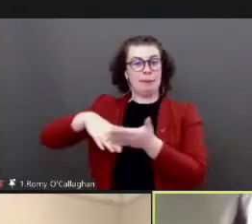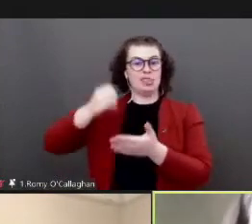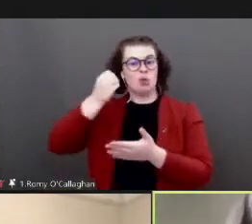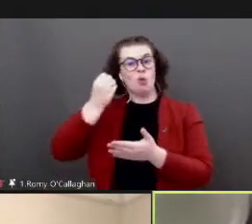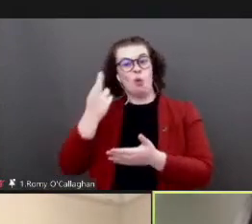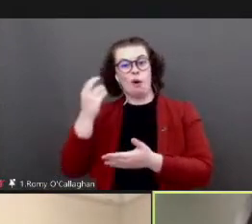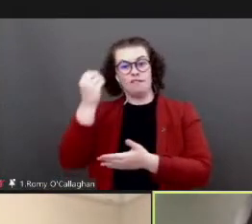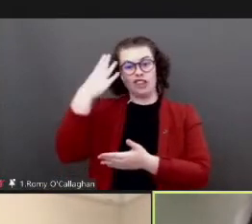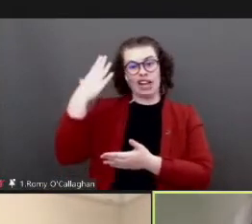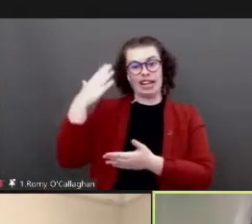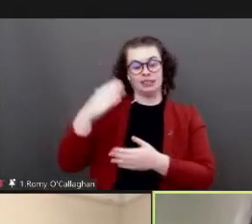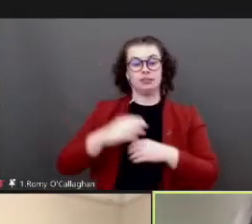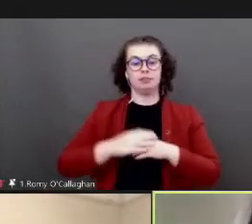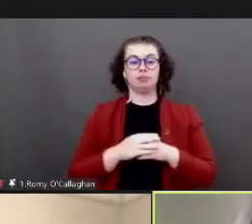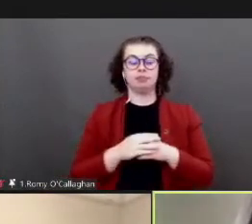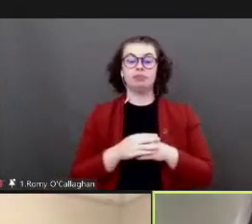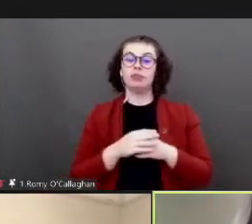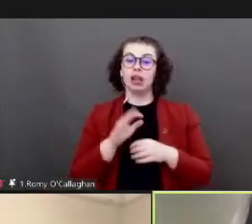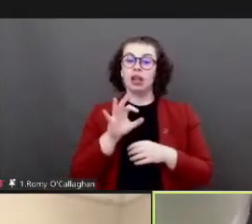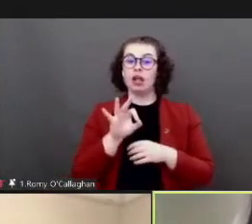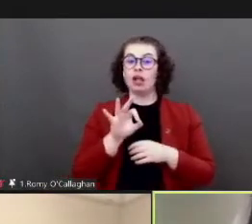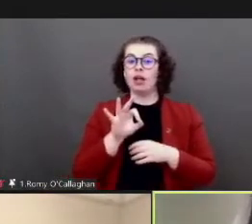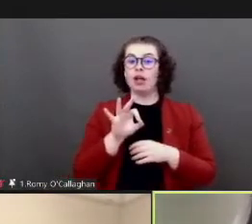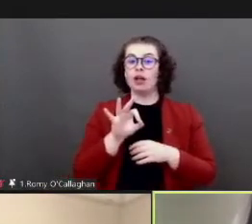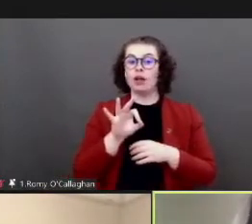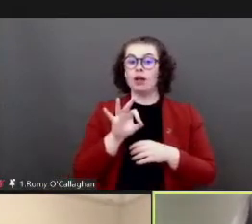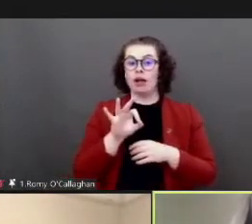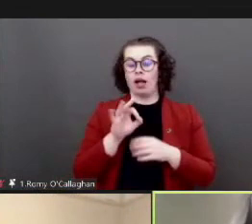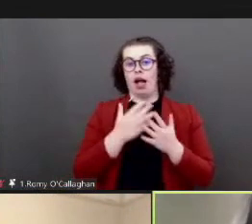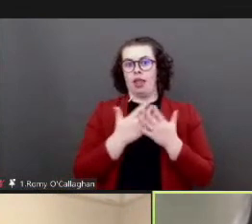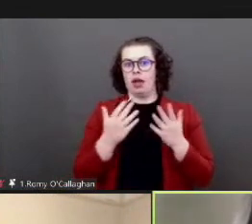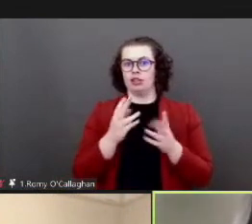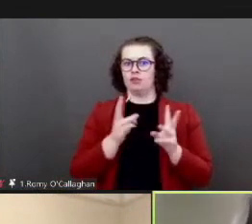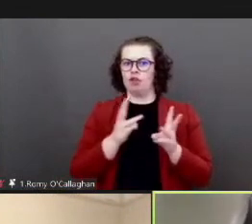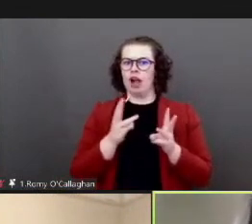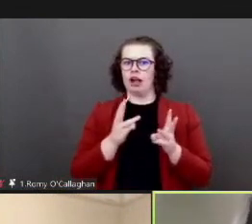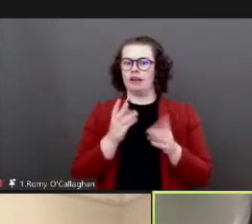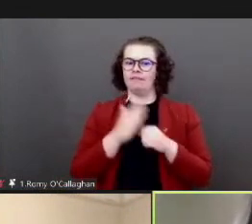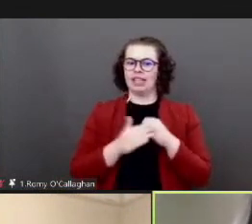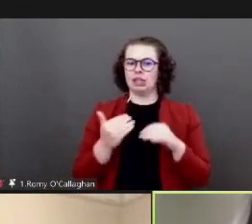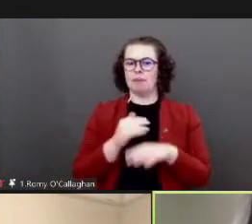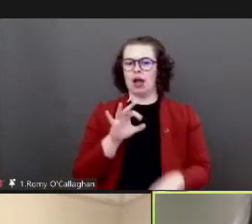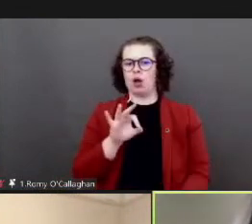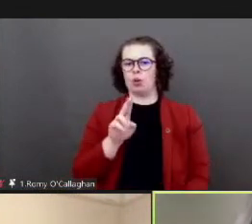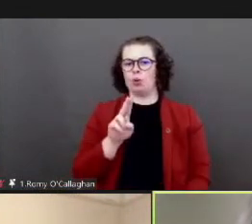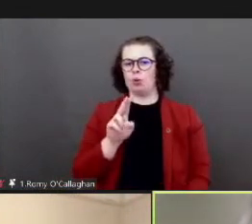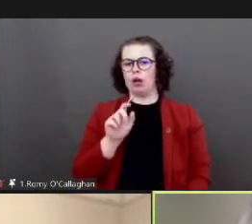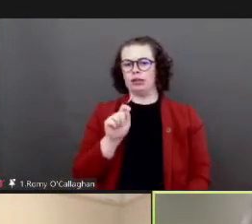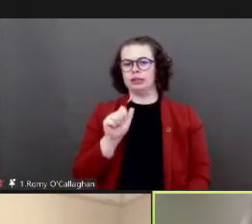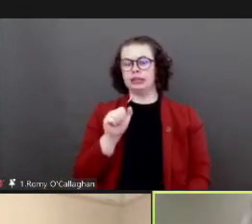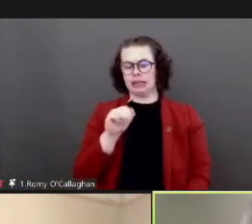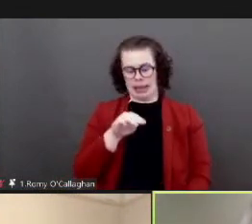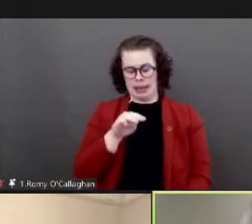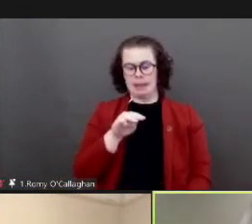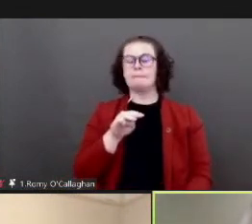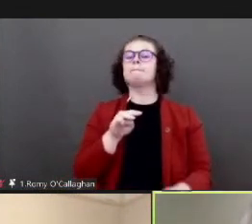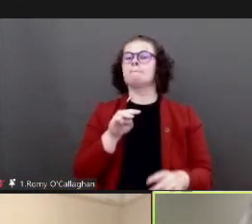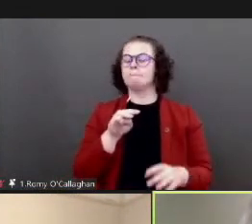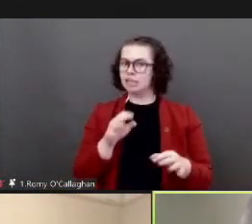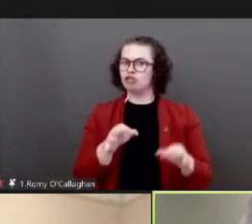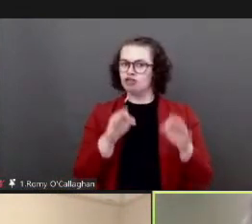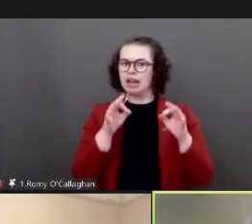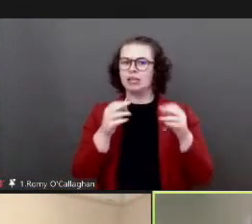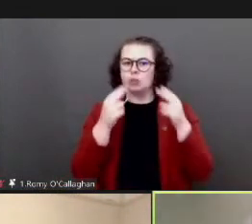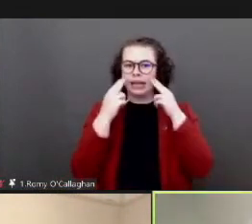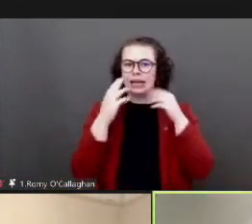say that Gautam and some of the quant stuff that comes out is also quite crucial, and we need more quantitative as well as the qualitative thing, but I think it